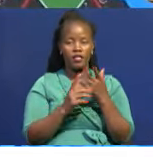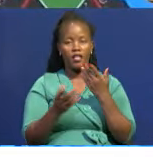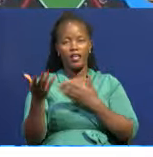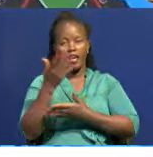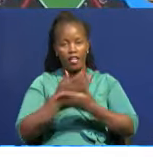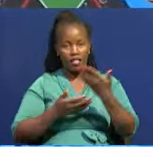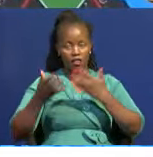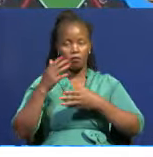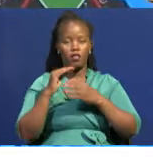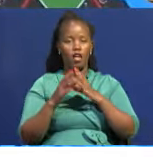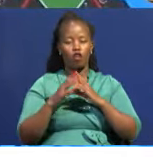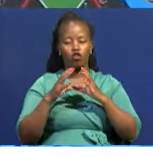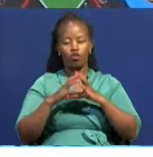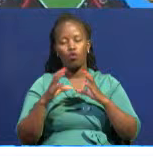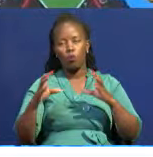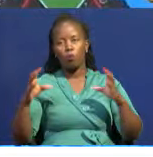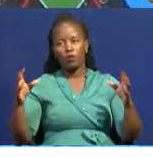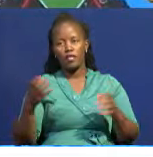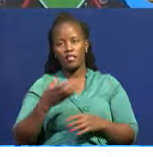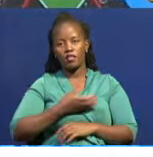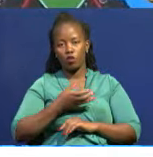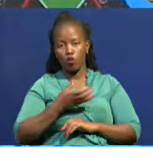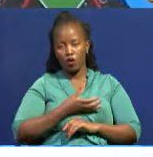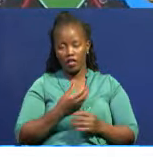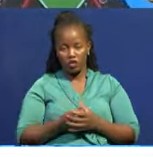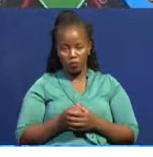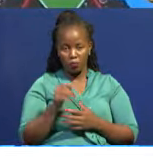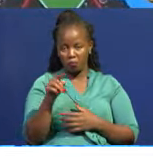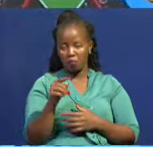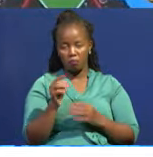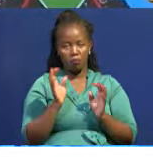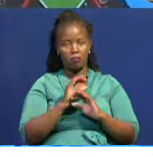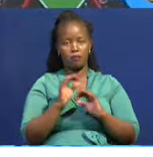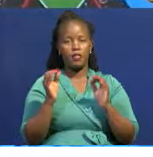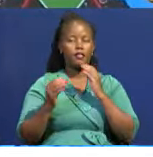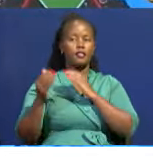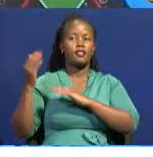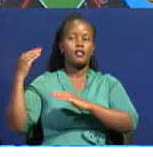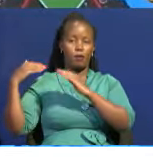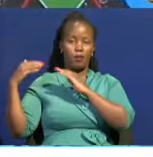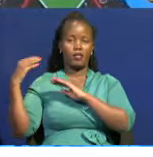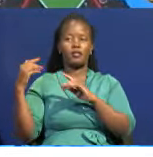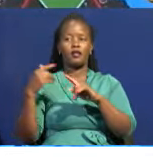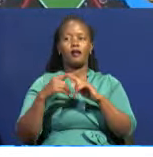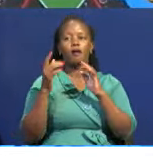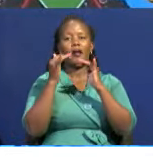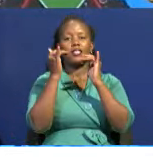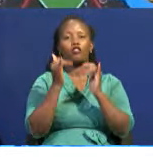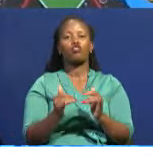broadening ownership. That was not there in the past, but our new Constitution demands